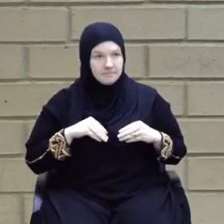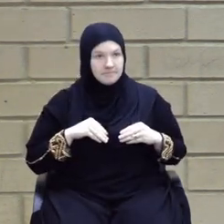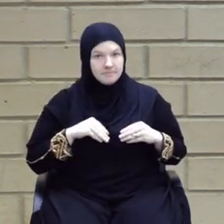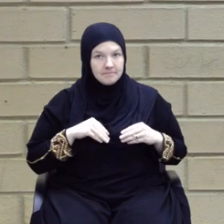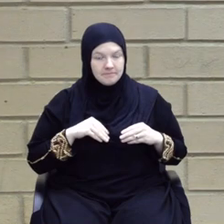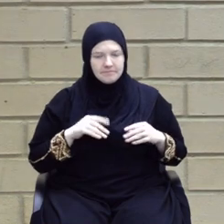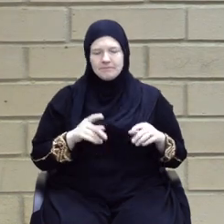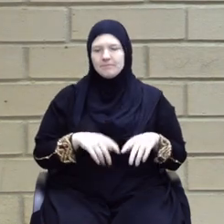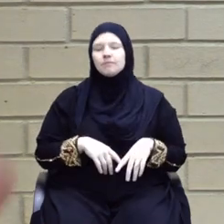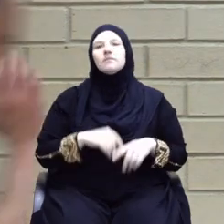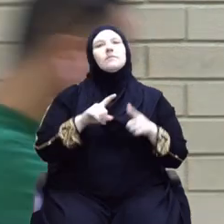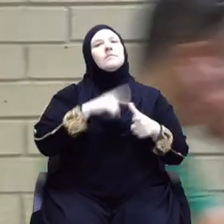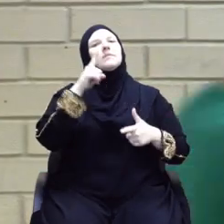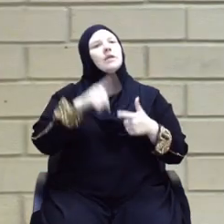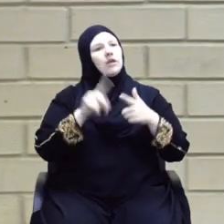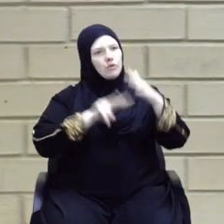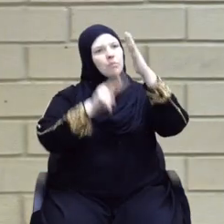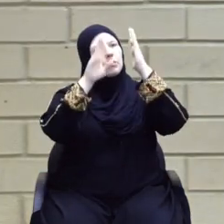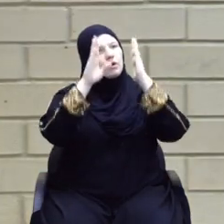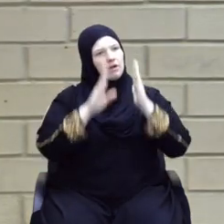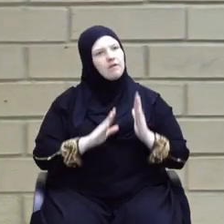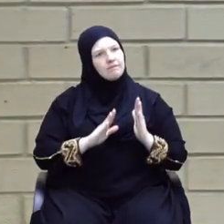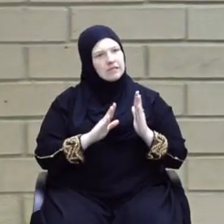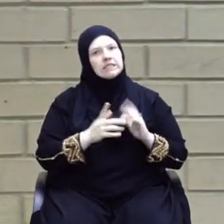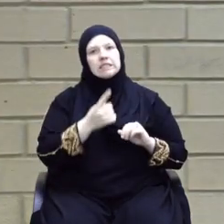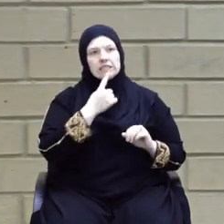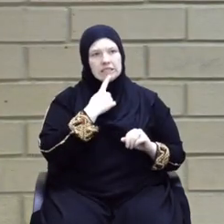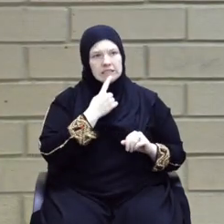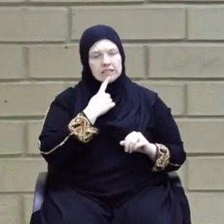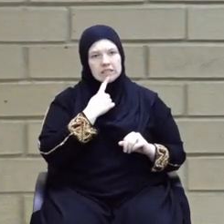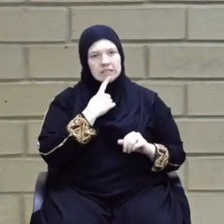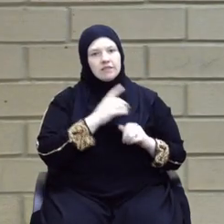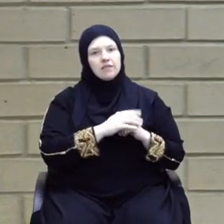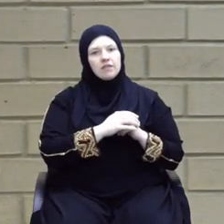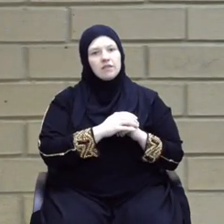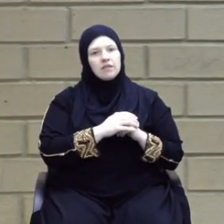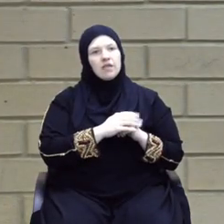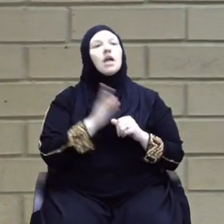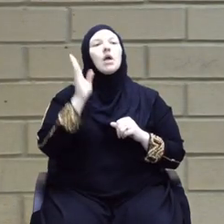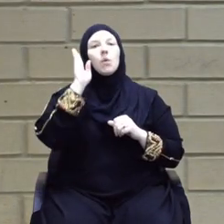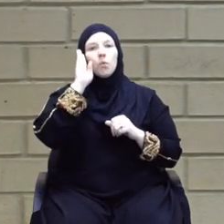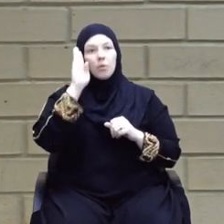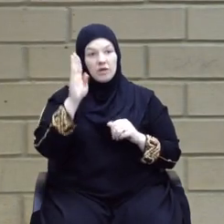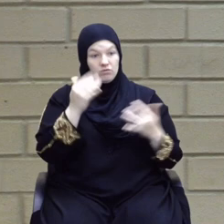And then the Prophet tells us, and it would revert to its old position.